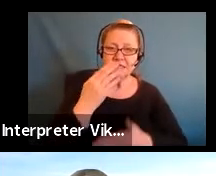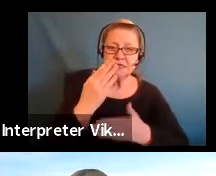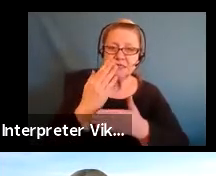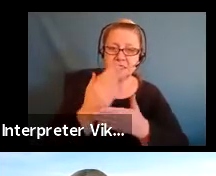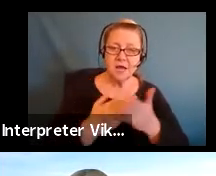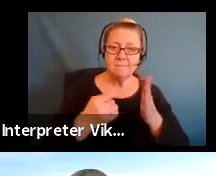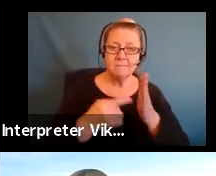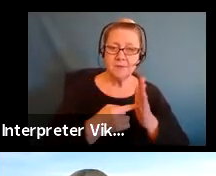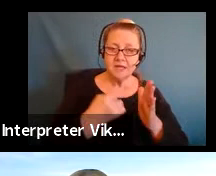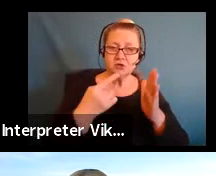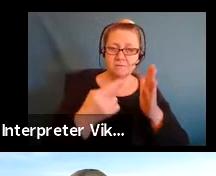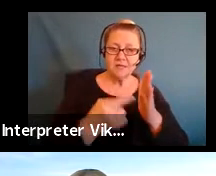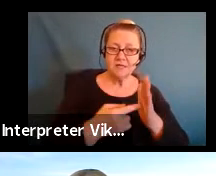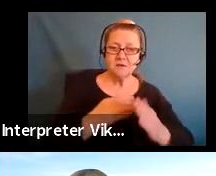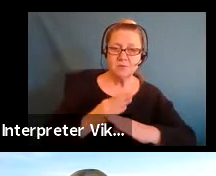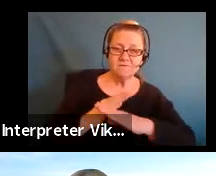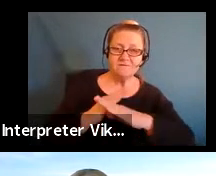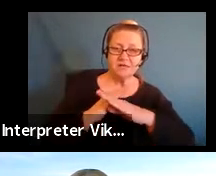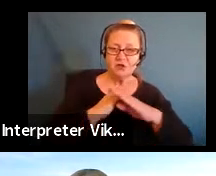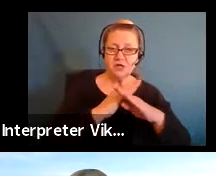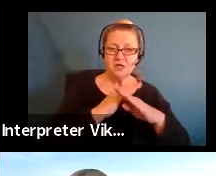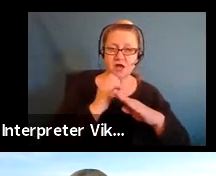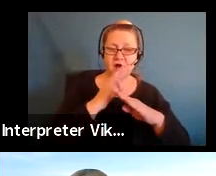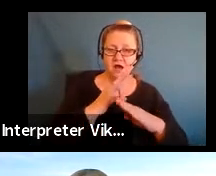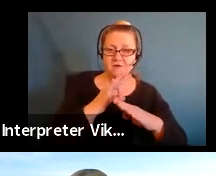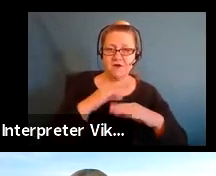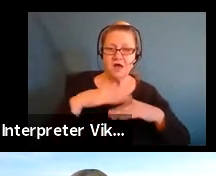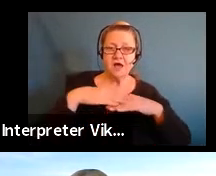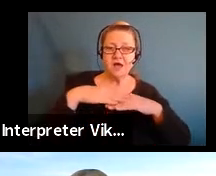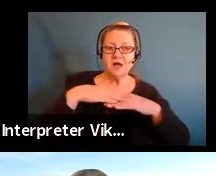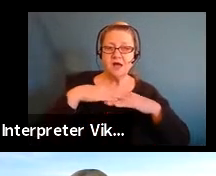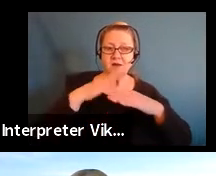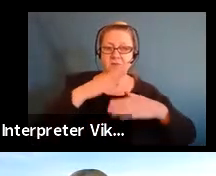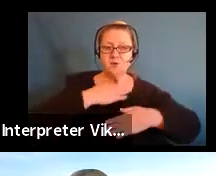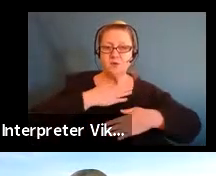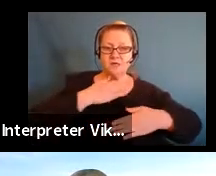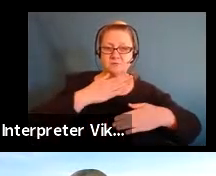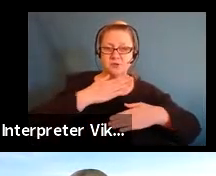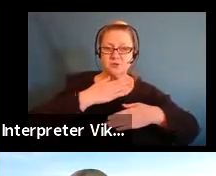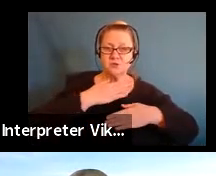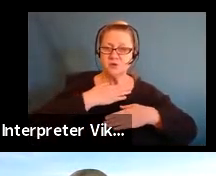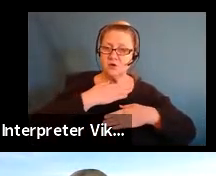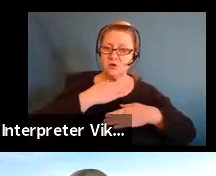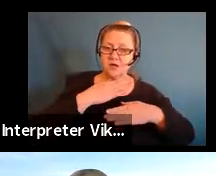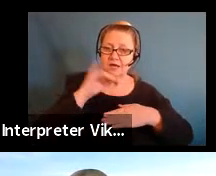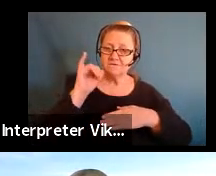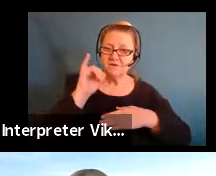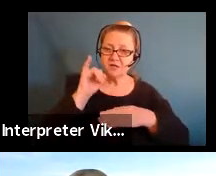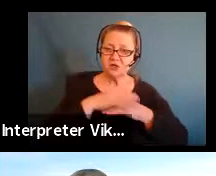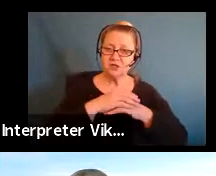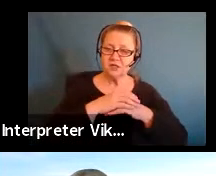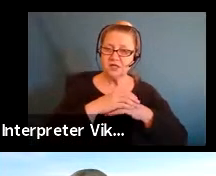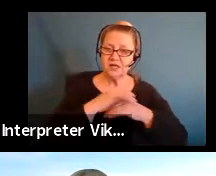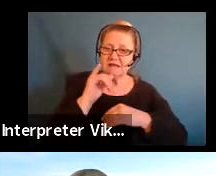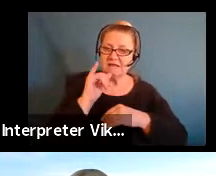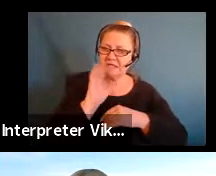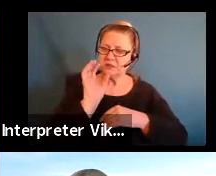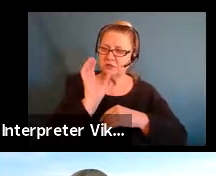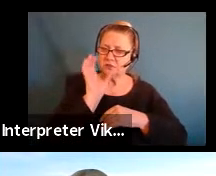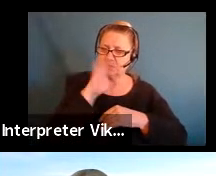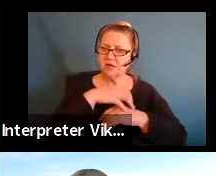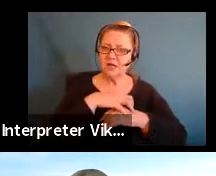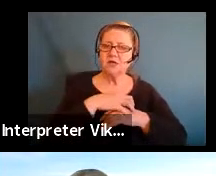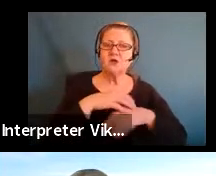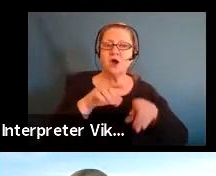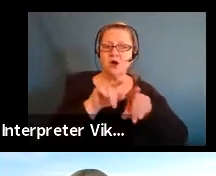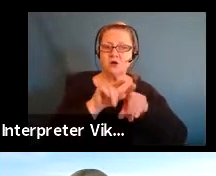intermittent prevention of upper respiratory infection. Some and intermittent sounds weird. They also seem to, I think they said